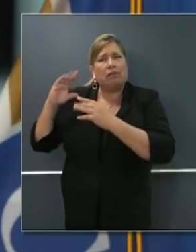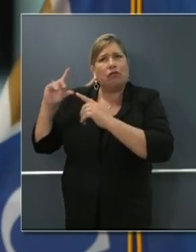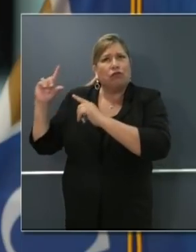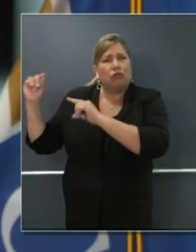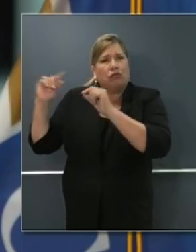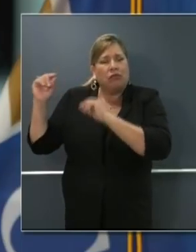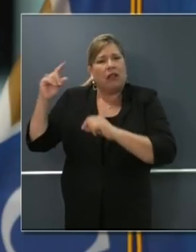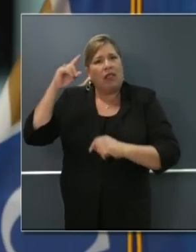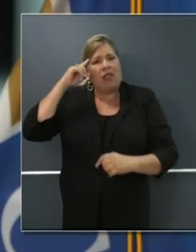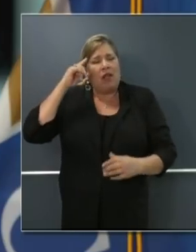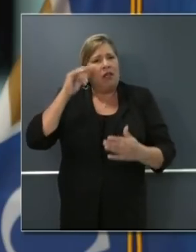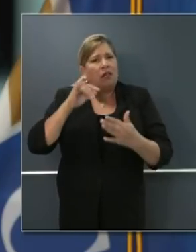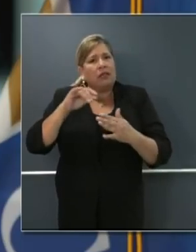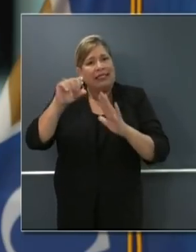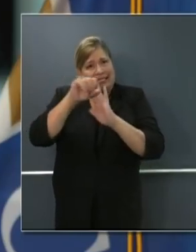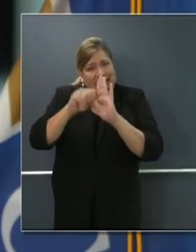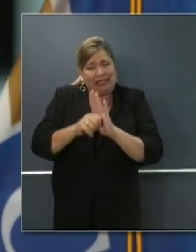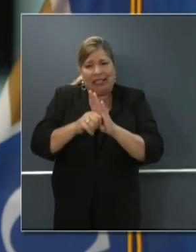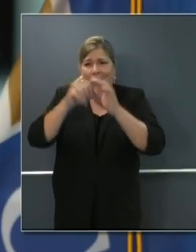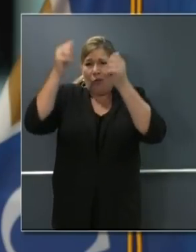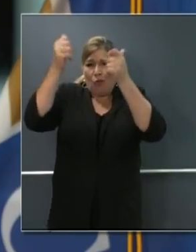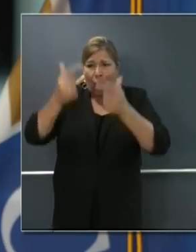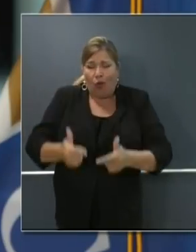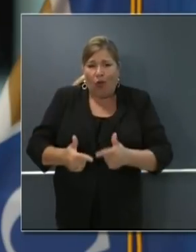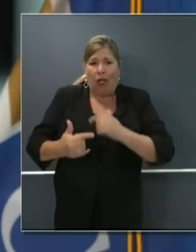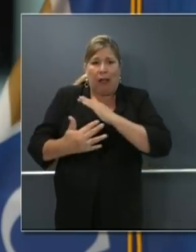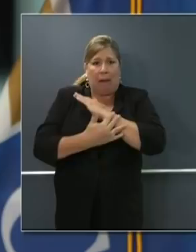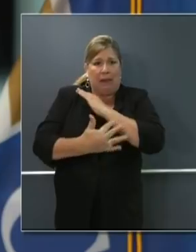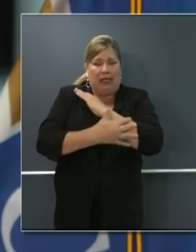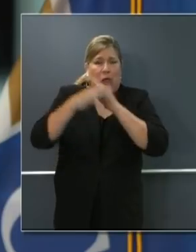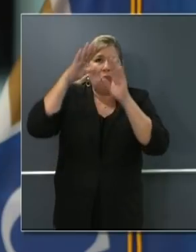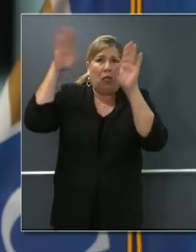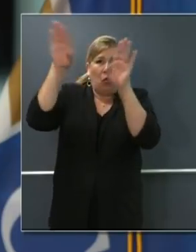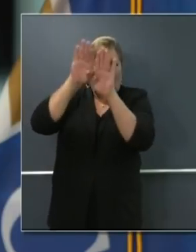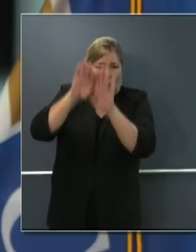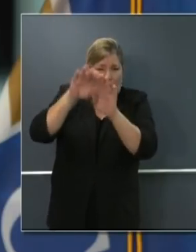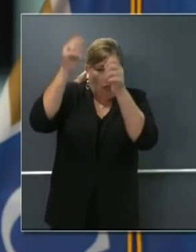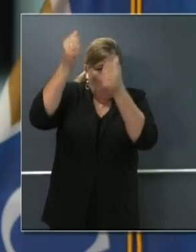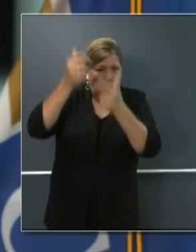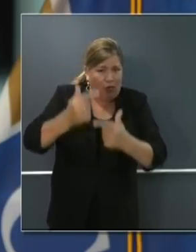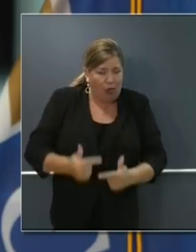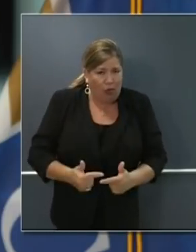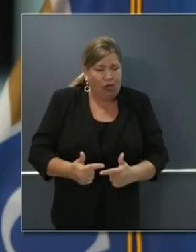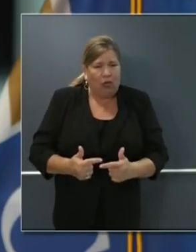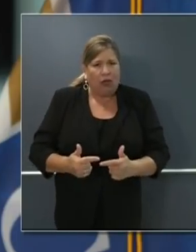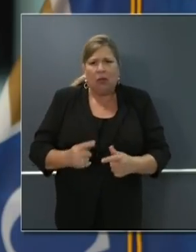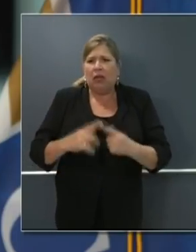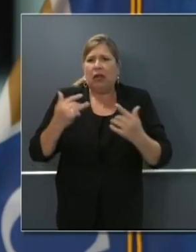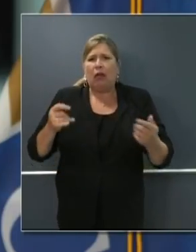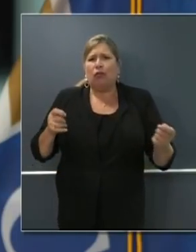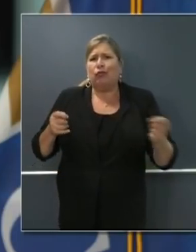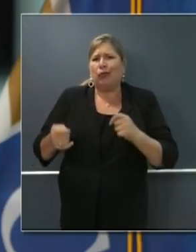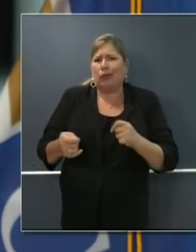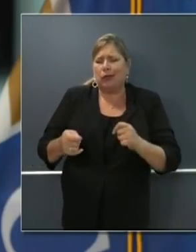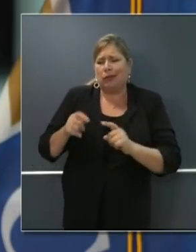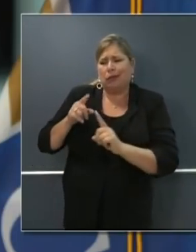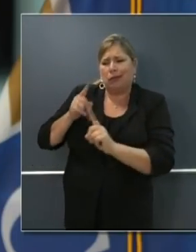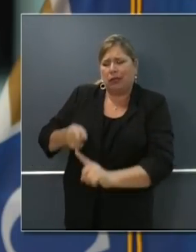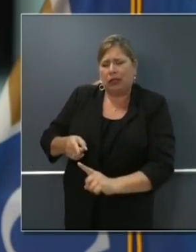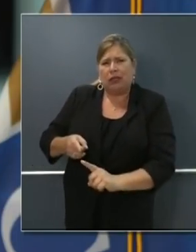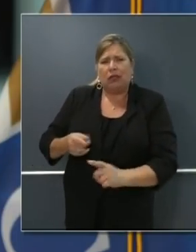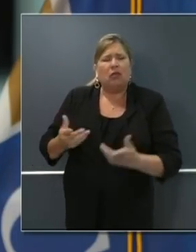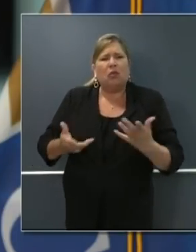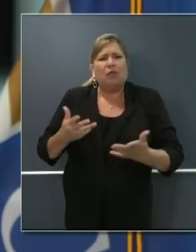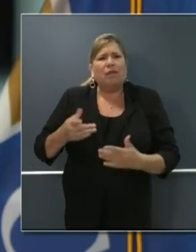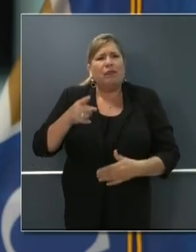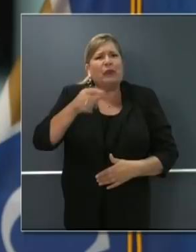local government officials. I want to find out kind of what changed your mind. I mean, you hinted yesterday that you were talking to the Coastal Commission,